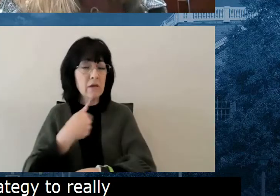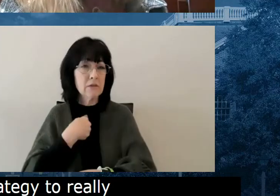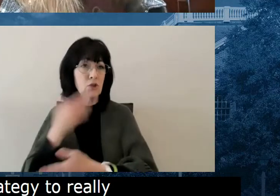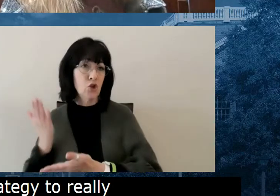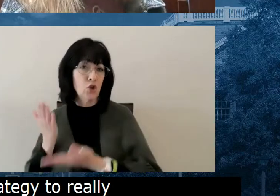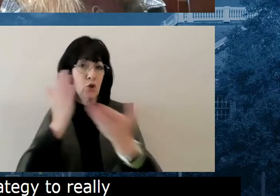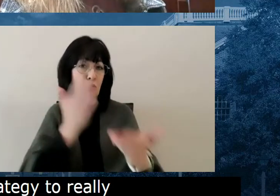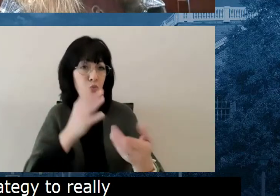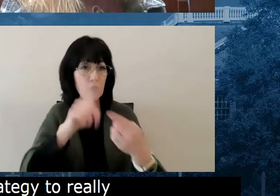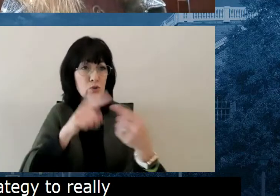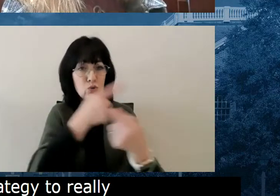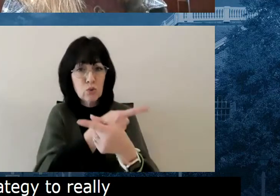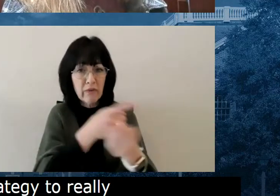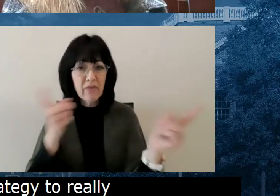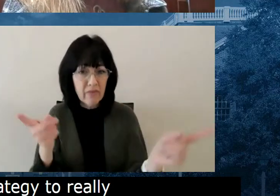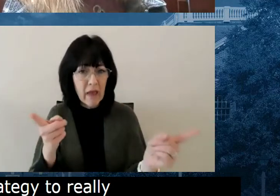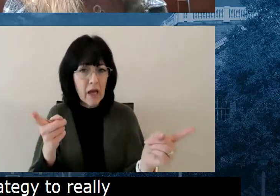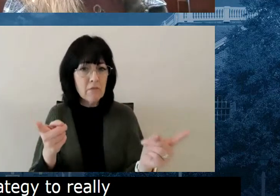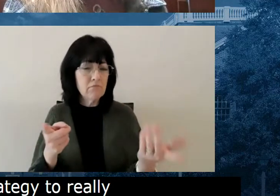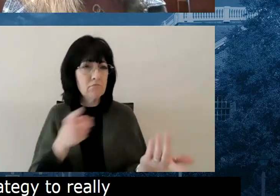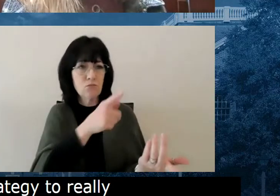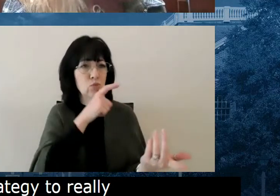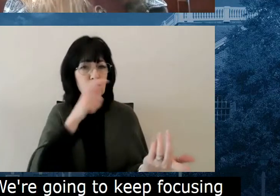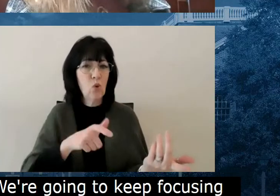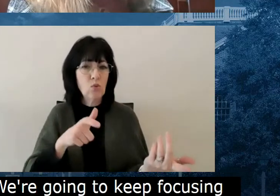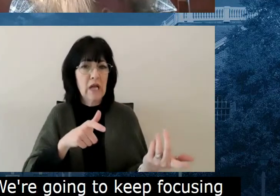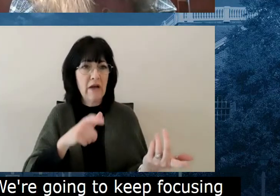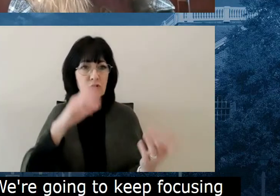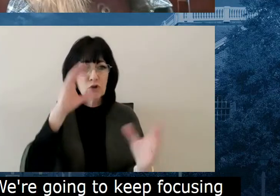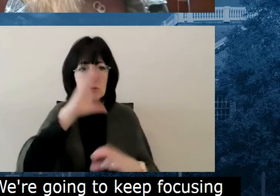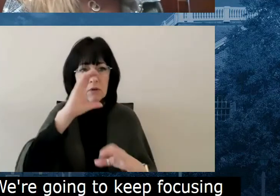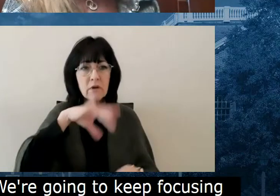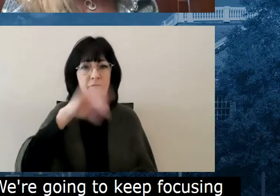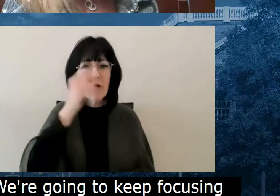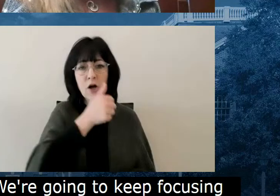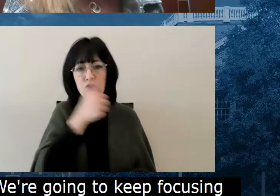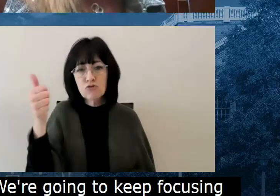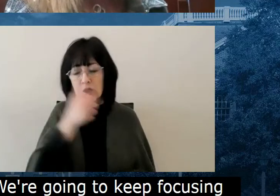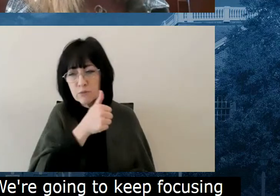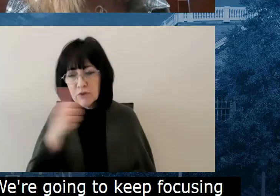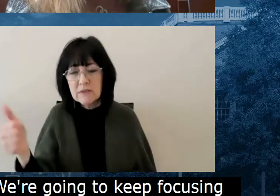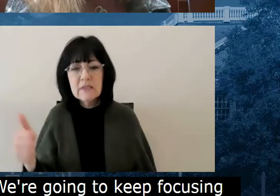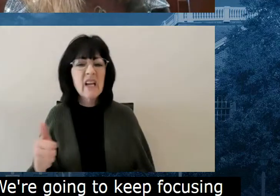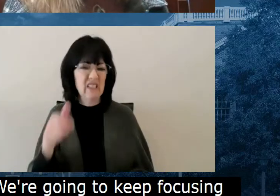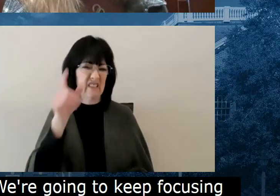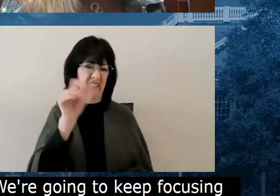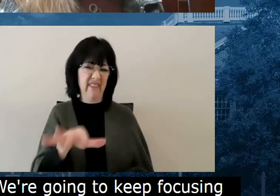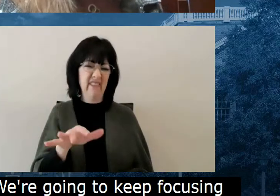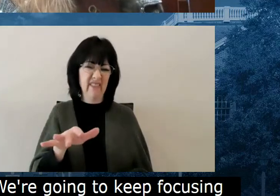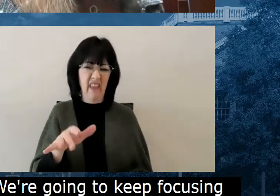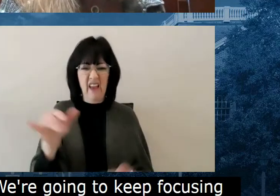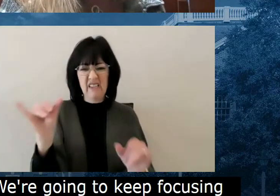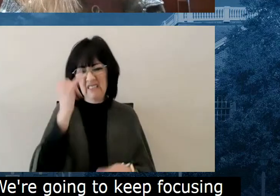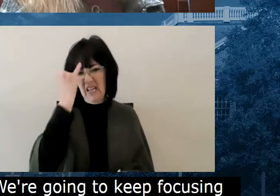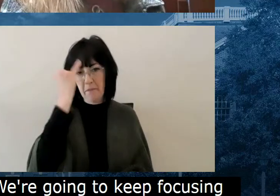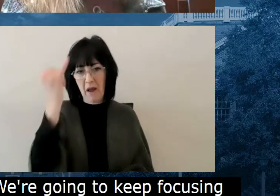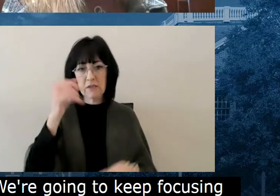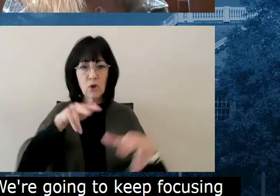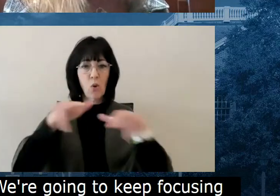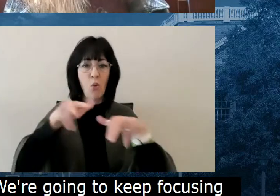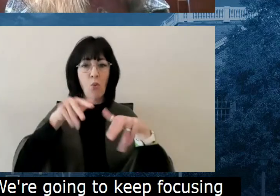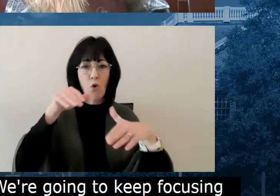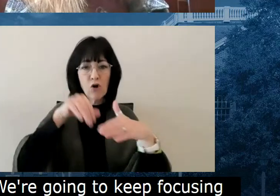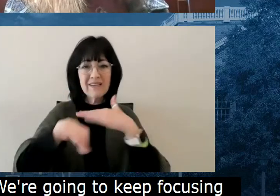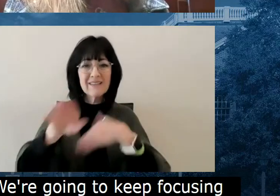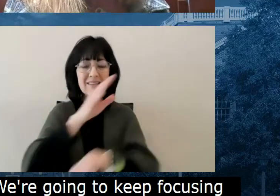focusing on this new strategy of making it super easy, like walk-in clinics and looking at events in places